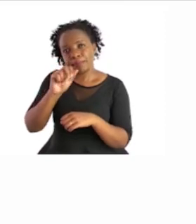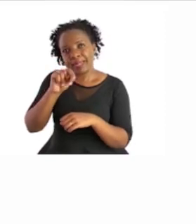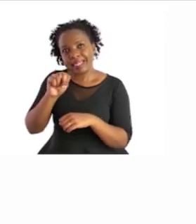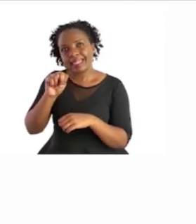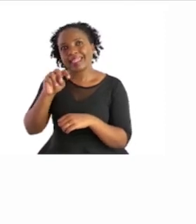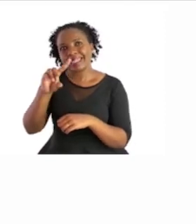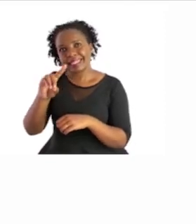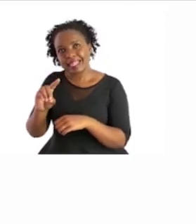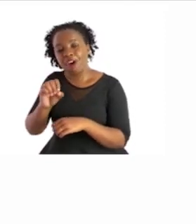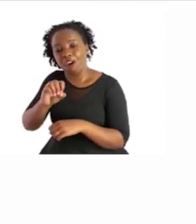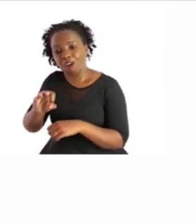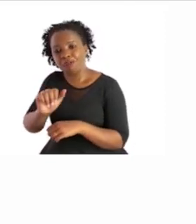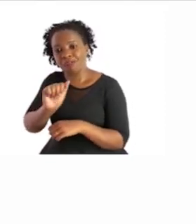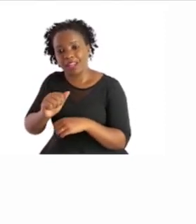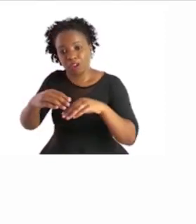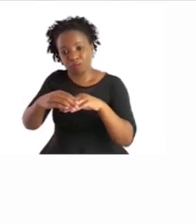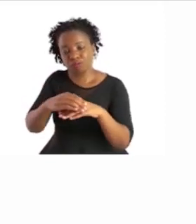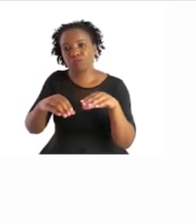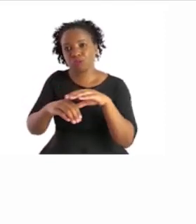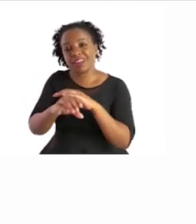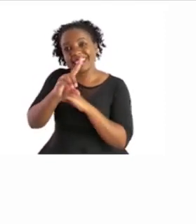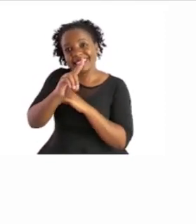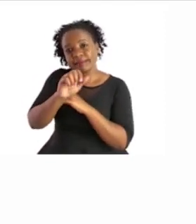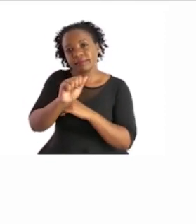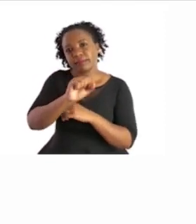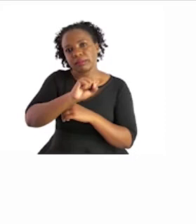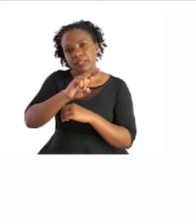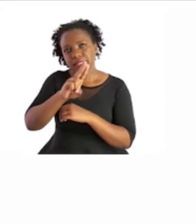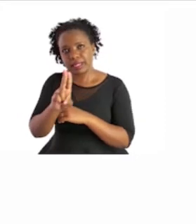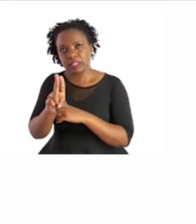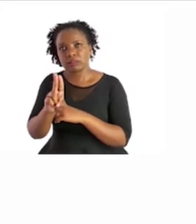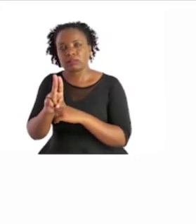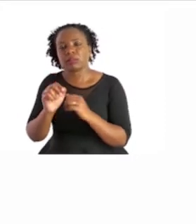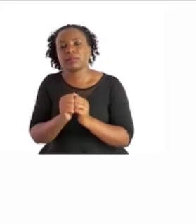Dash is the brand name of a shoe. Right.